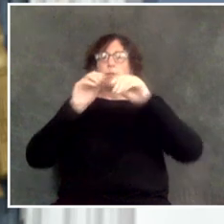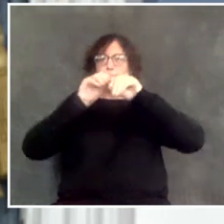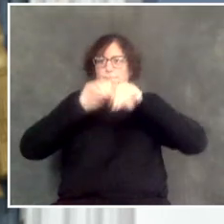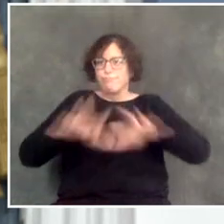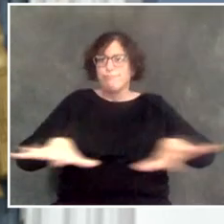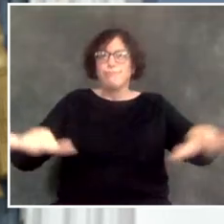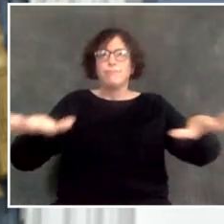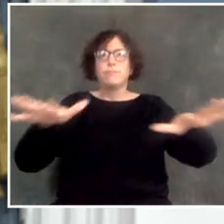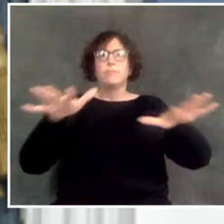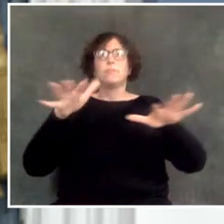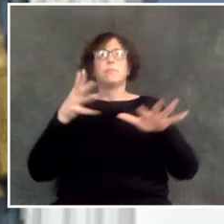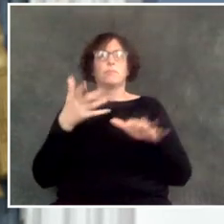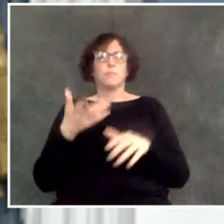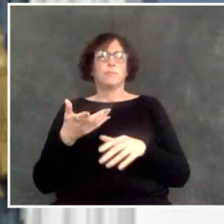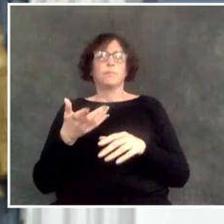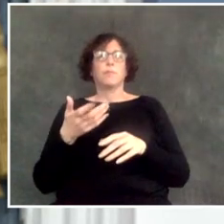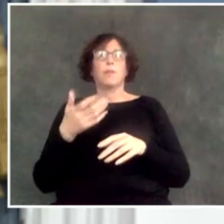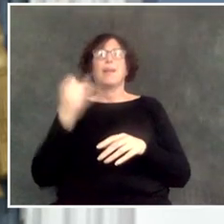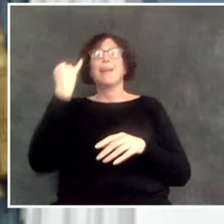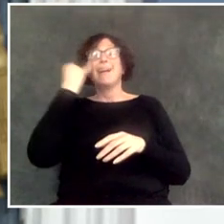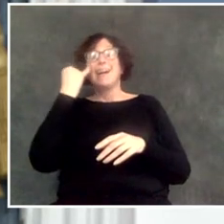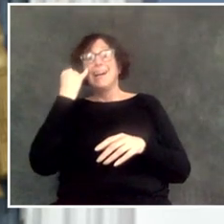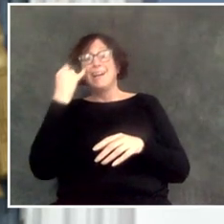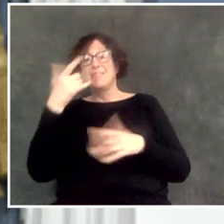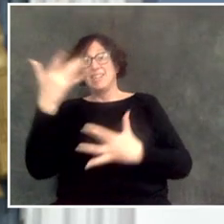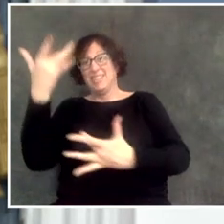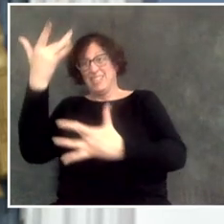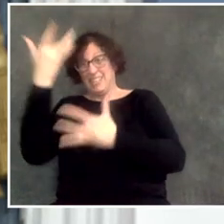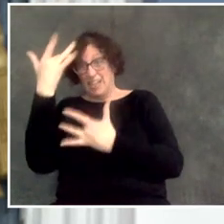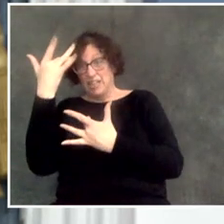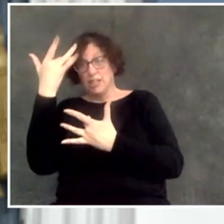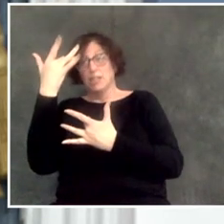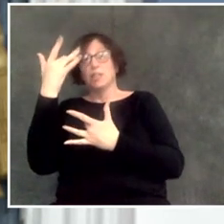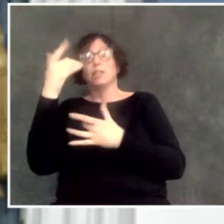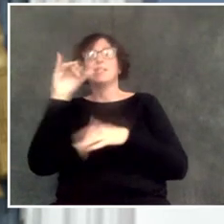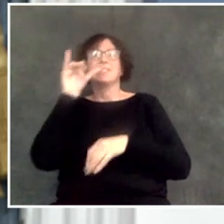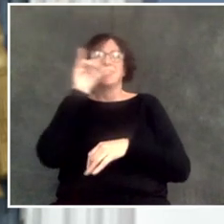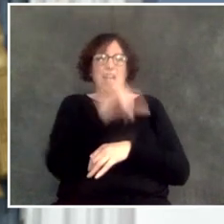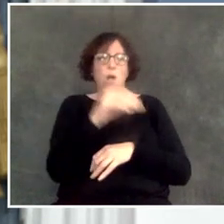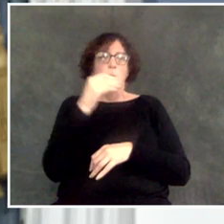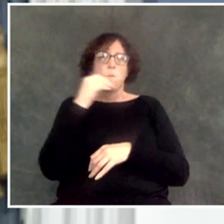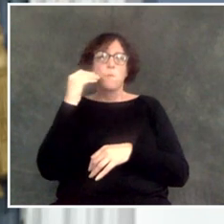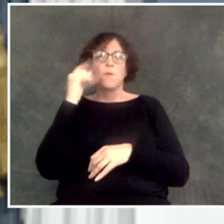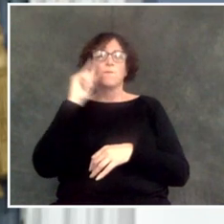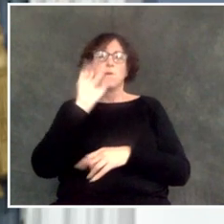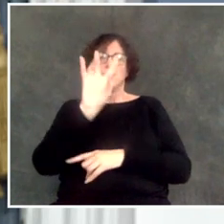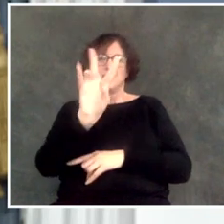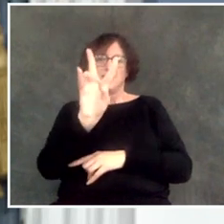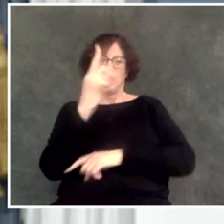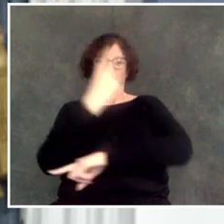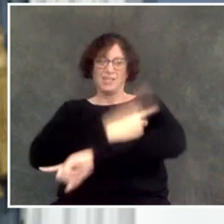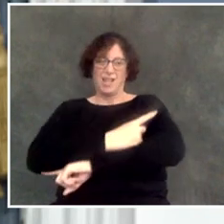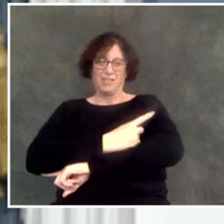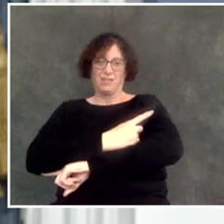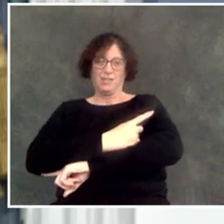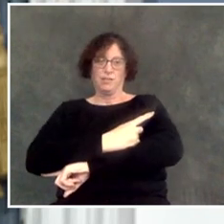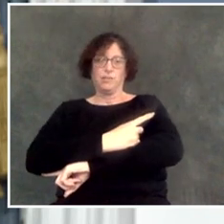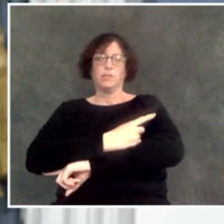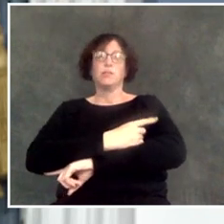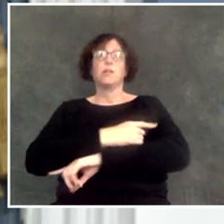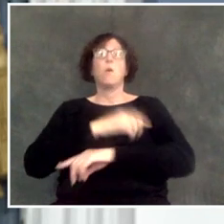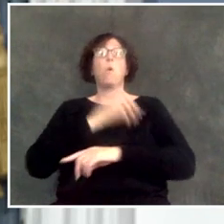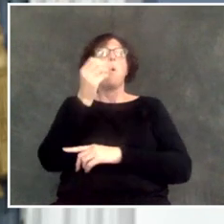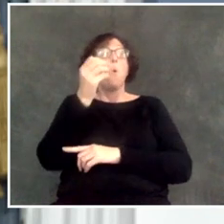of their symptoms, or 3 days after their fever has gone away, whichever is longer, and that after